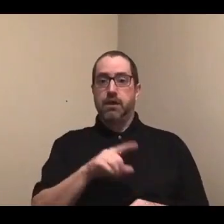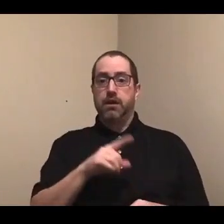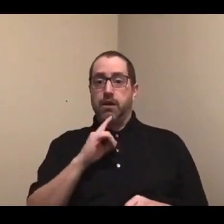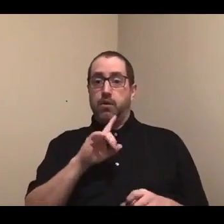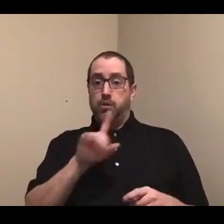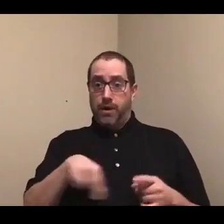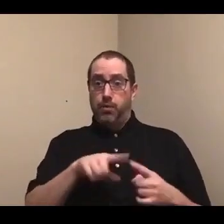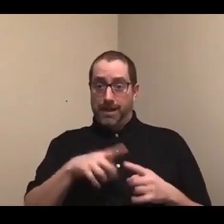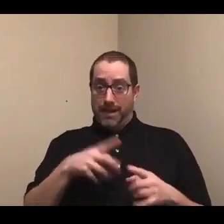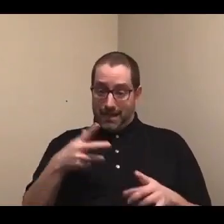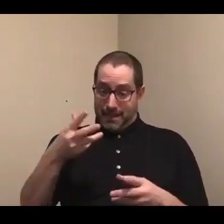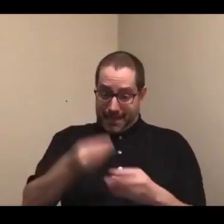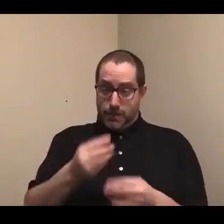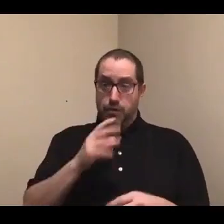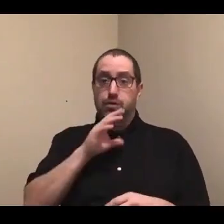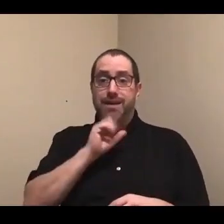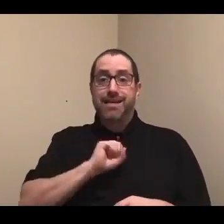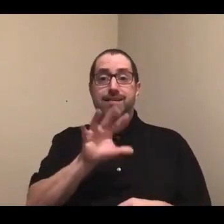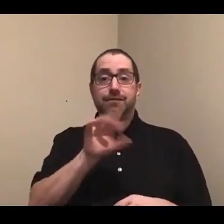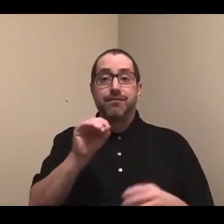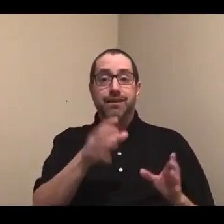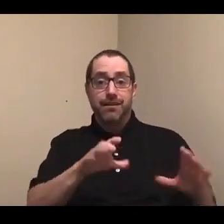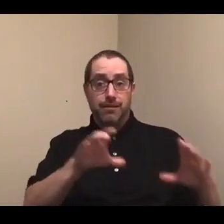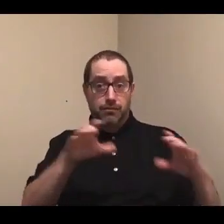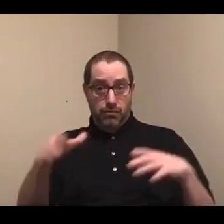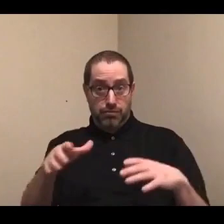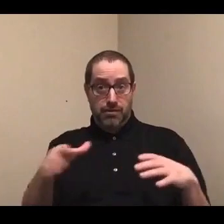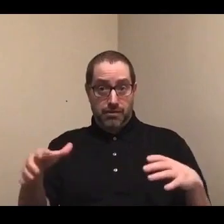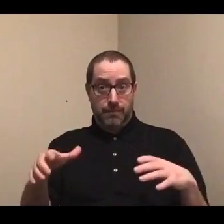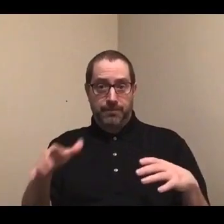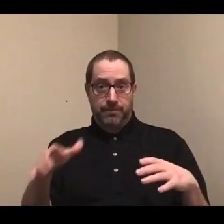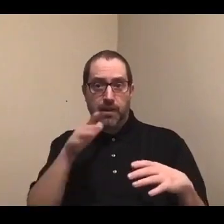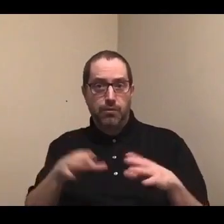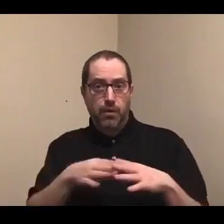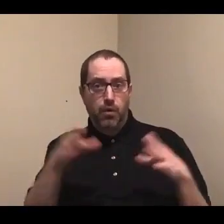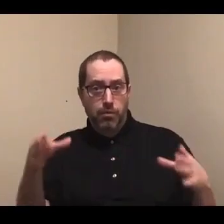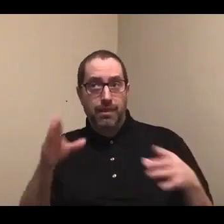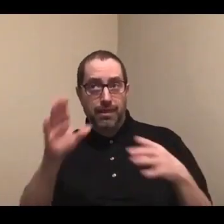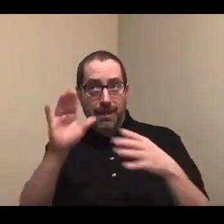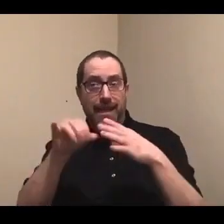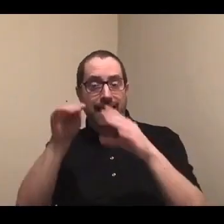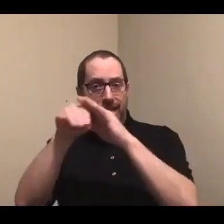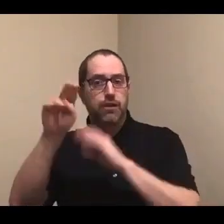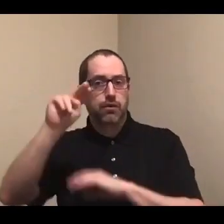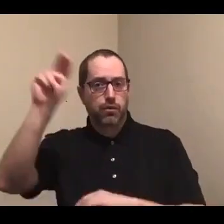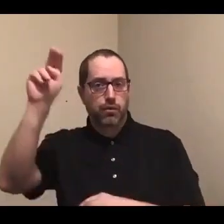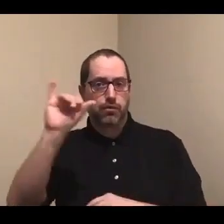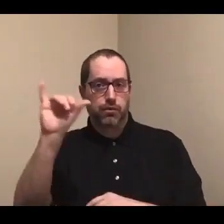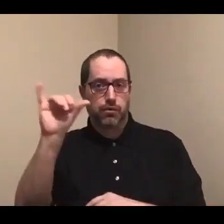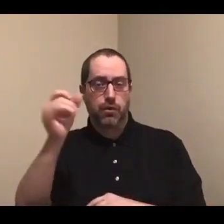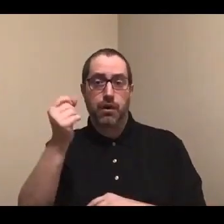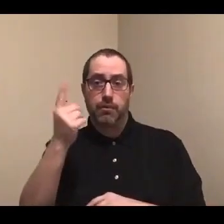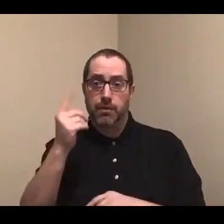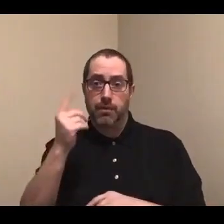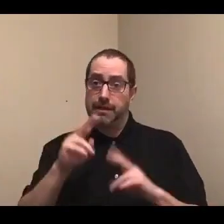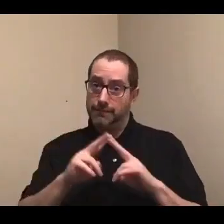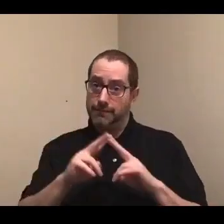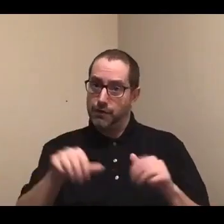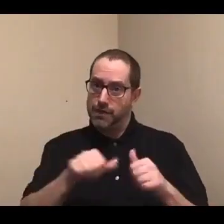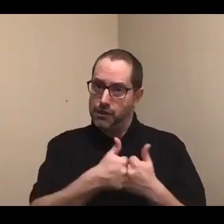50 age category, we will start opening that up in the north, but it's very challenging to have 2 different